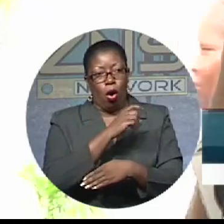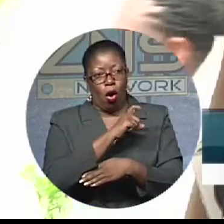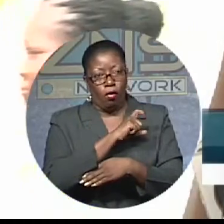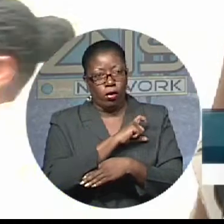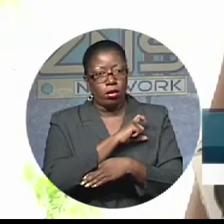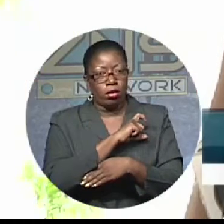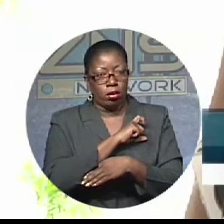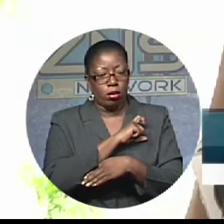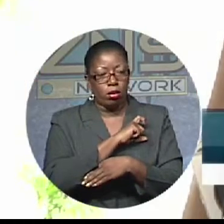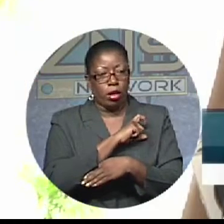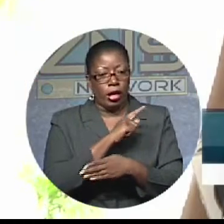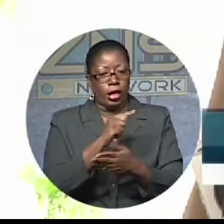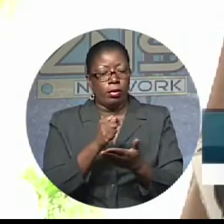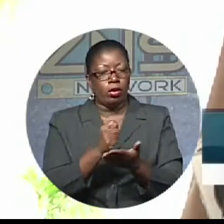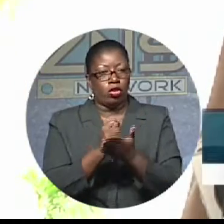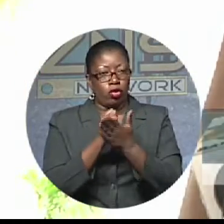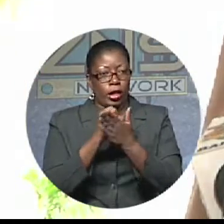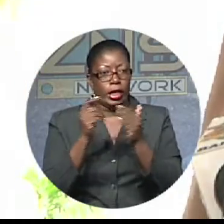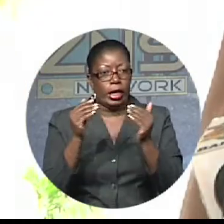all officers will be treated fairly.